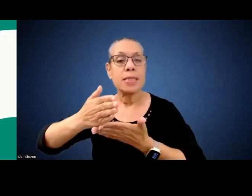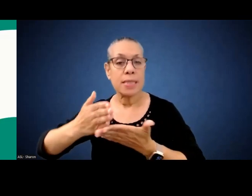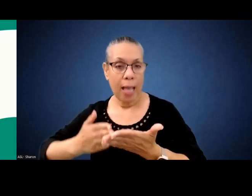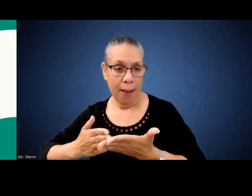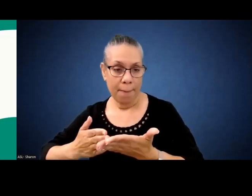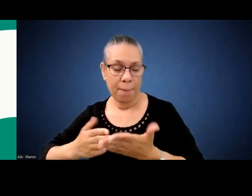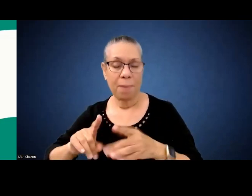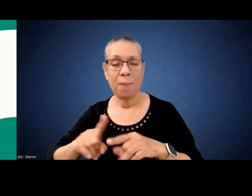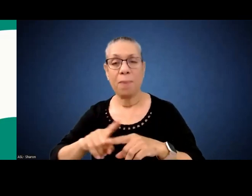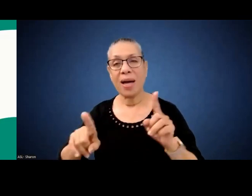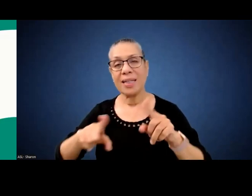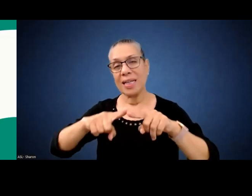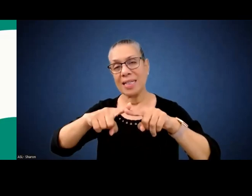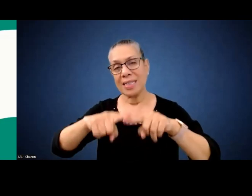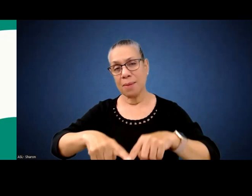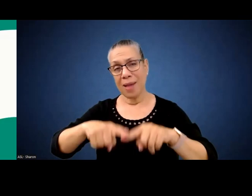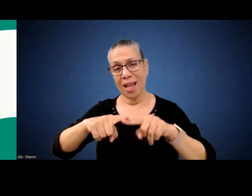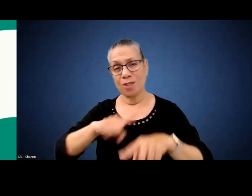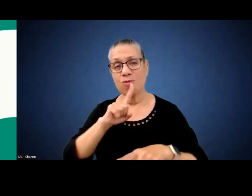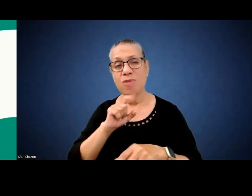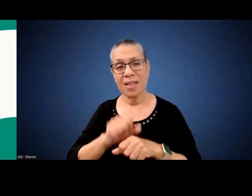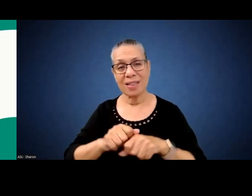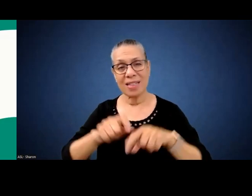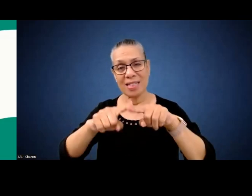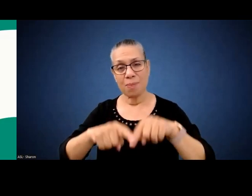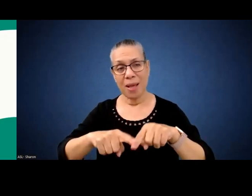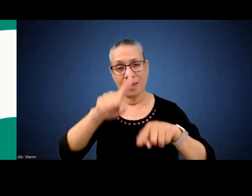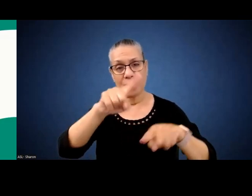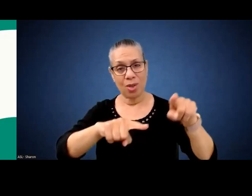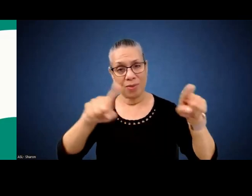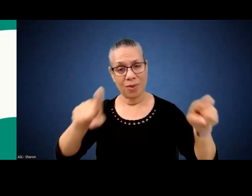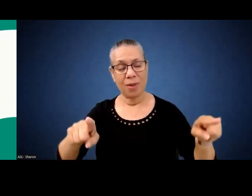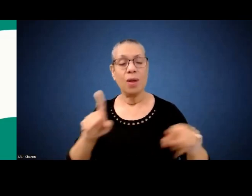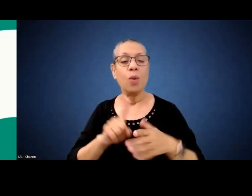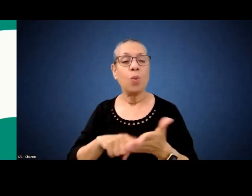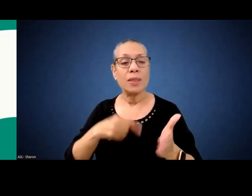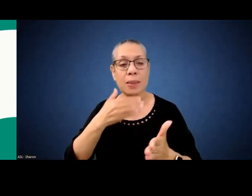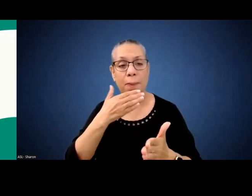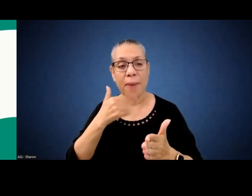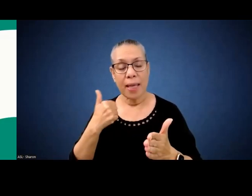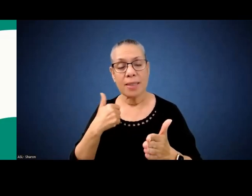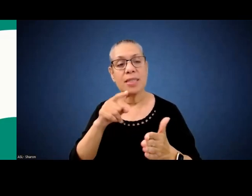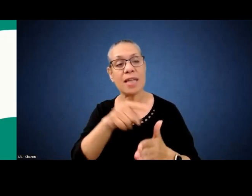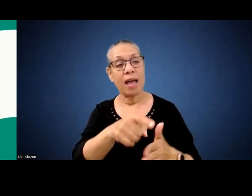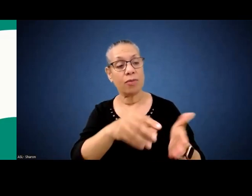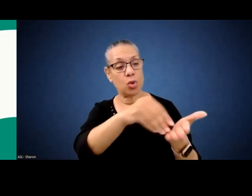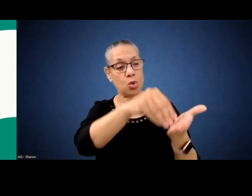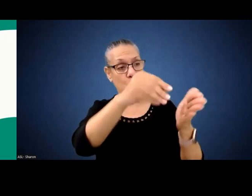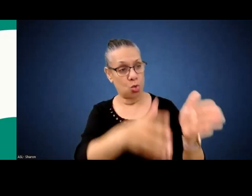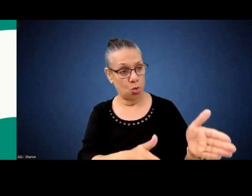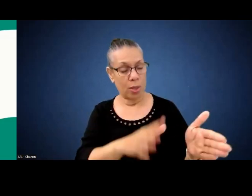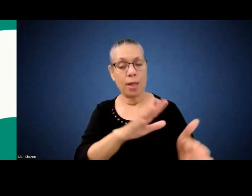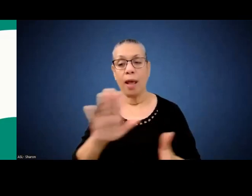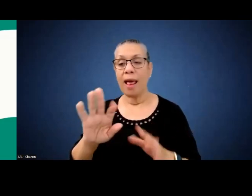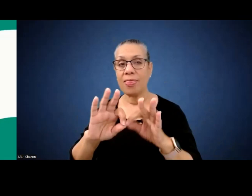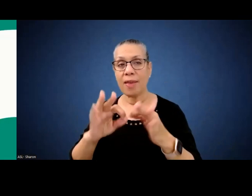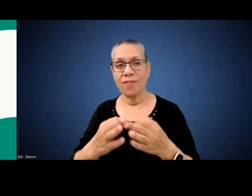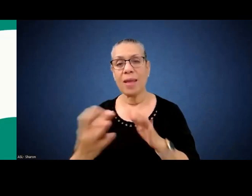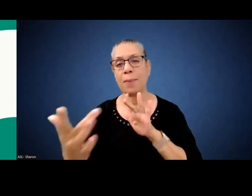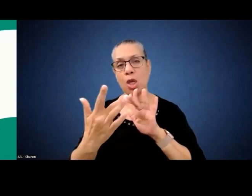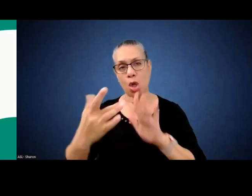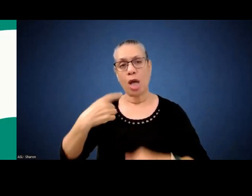so individualized, though. The best thing to do is really connect the next gener and in their families with us, or